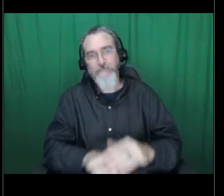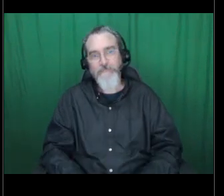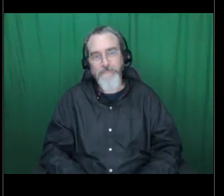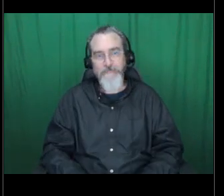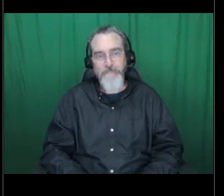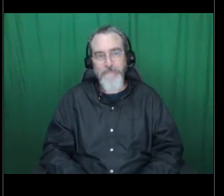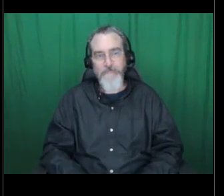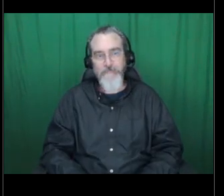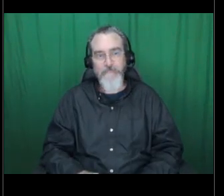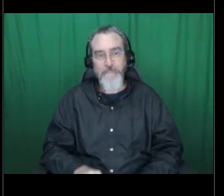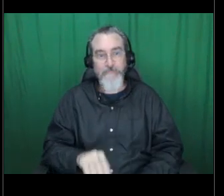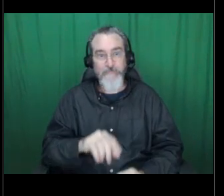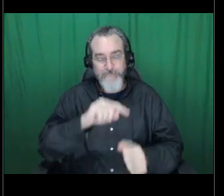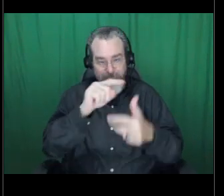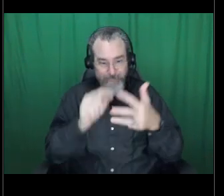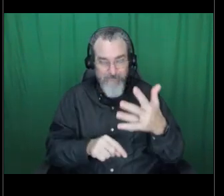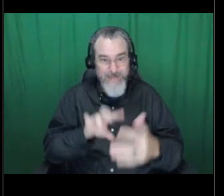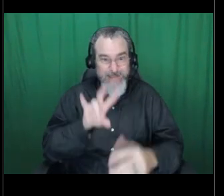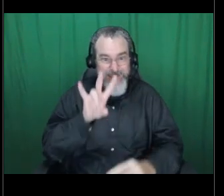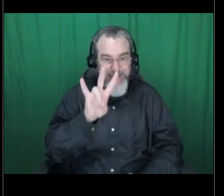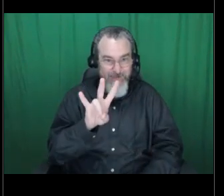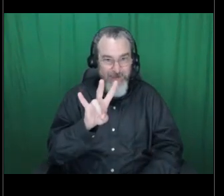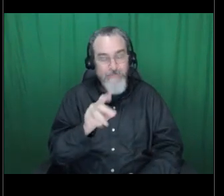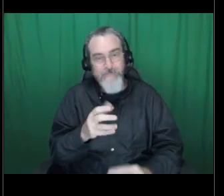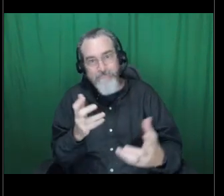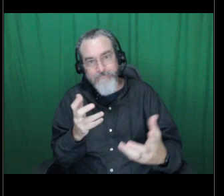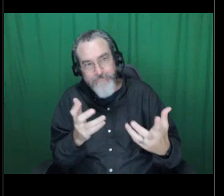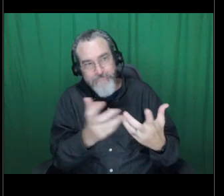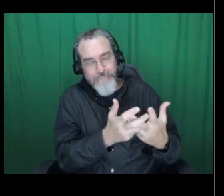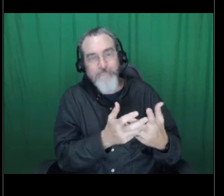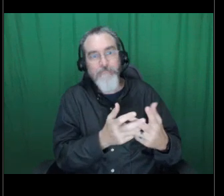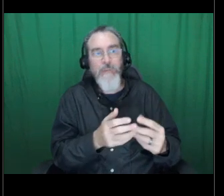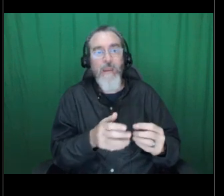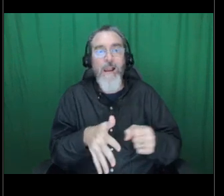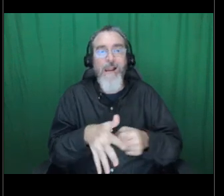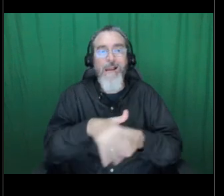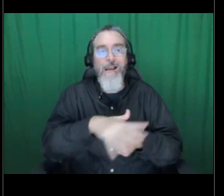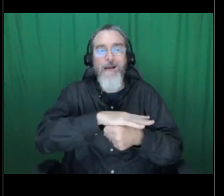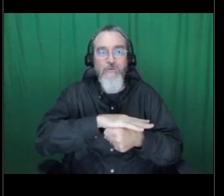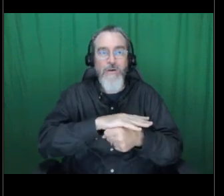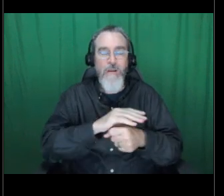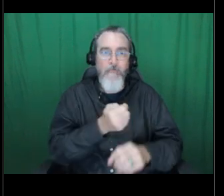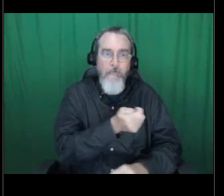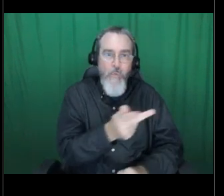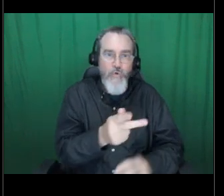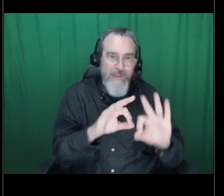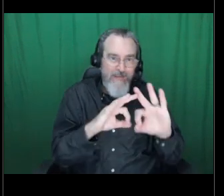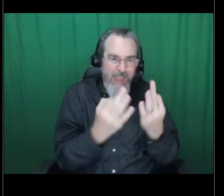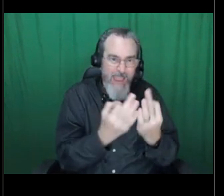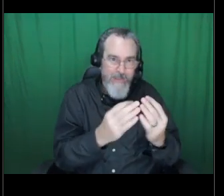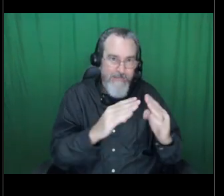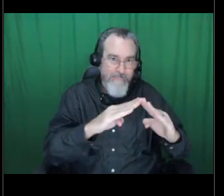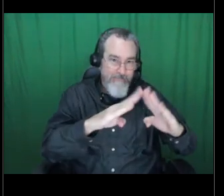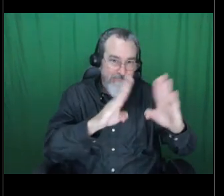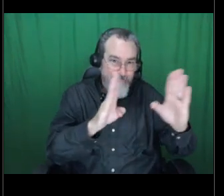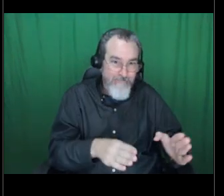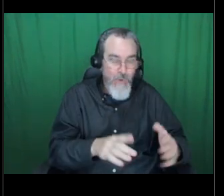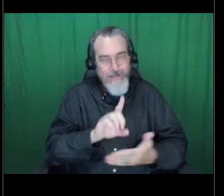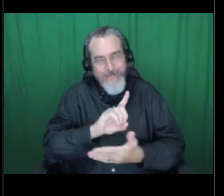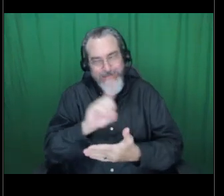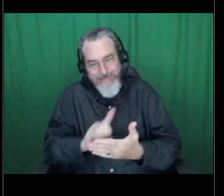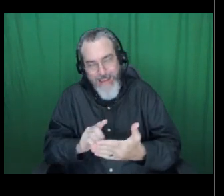The 7 requirements apply to covered multifamily dwellings designed and constructed to